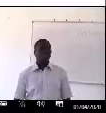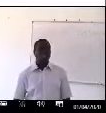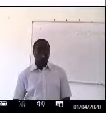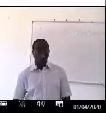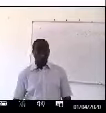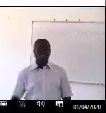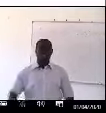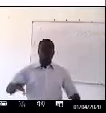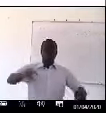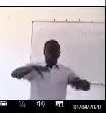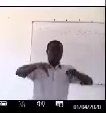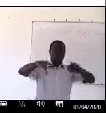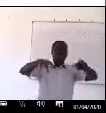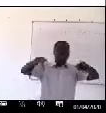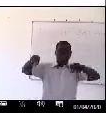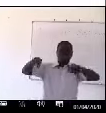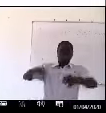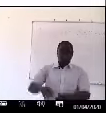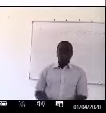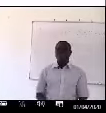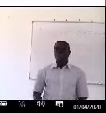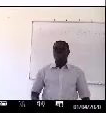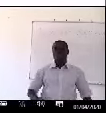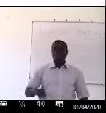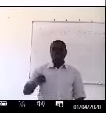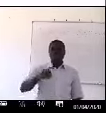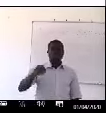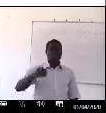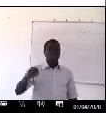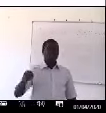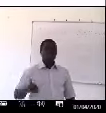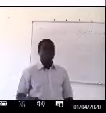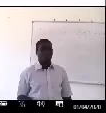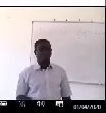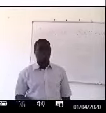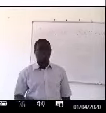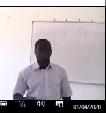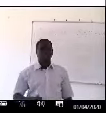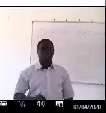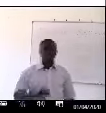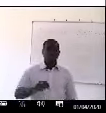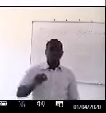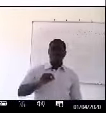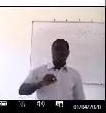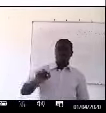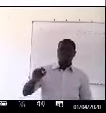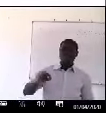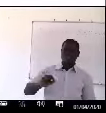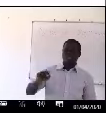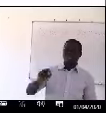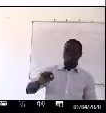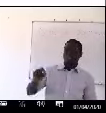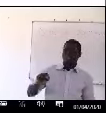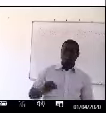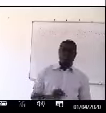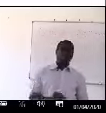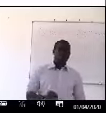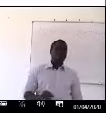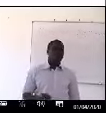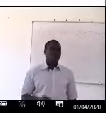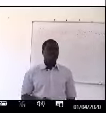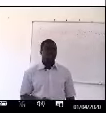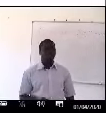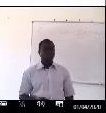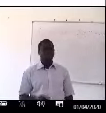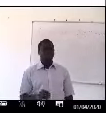new skills. Like, for instance, you are writing like a crab walking on the sand, and you are taught how to write